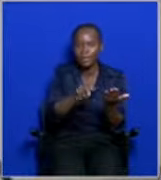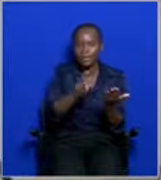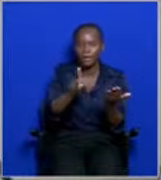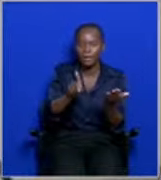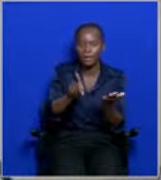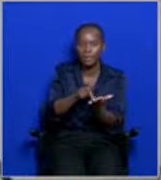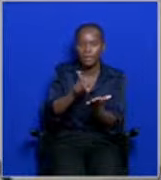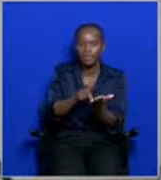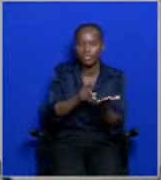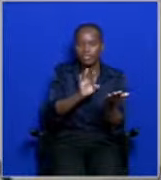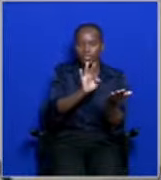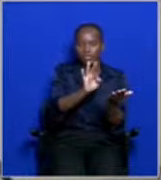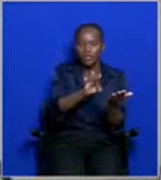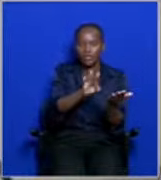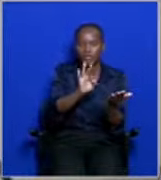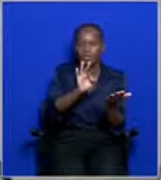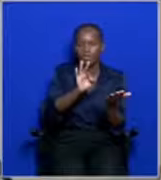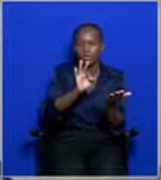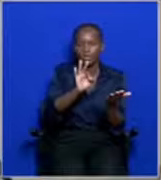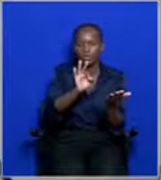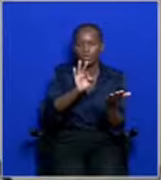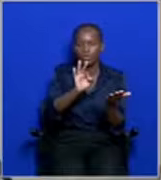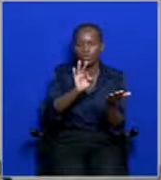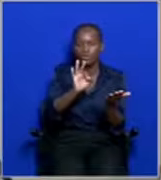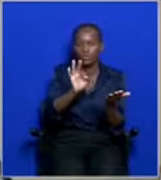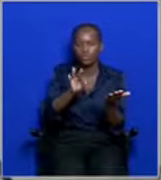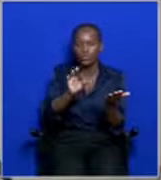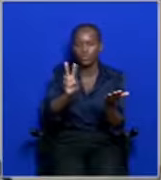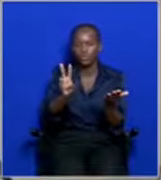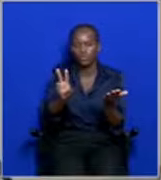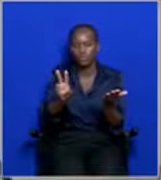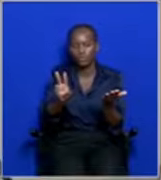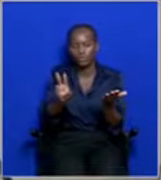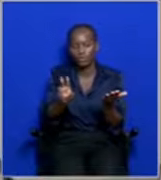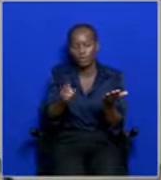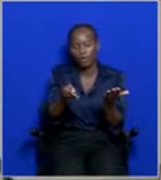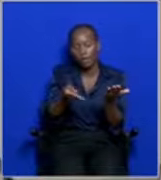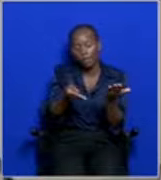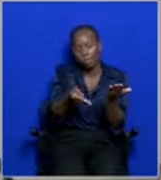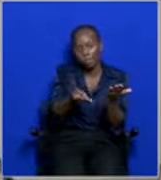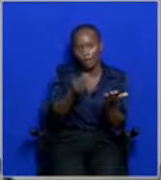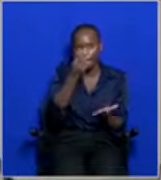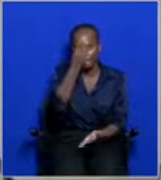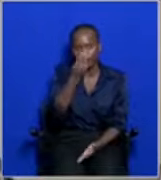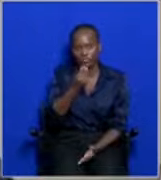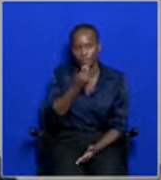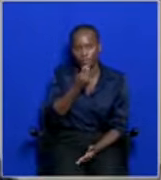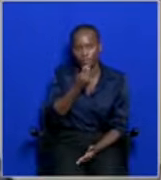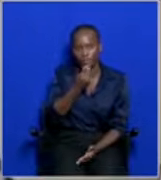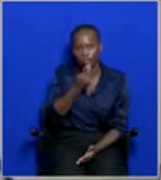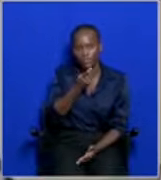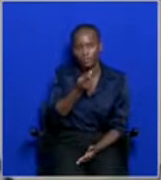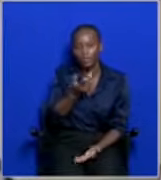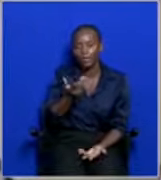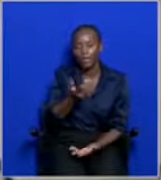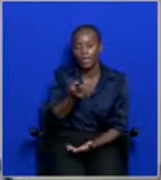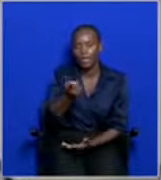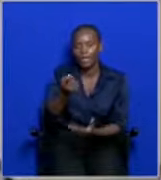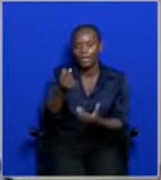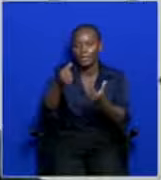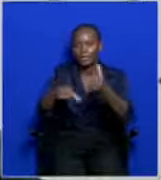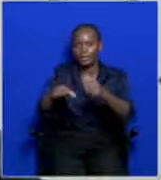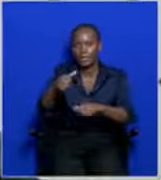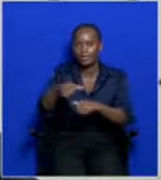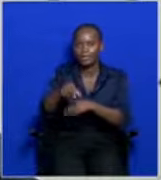It's some pictures extracted by the laboratory. However, if you go